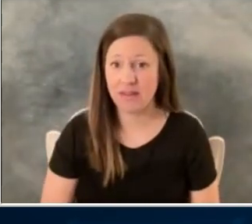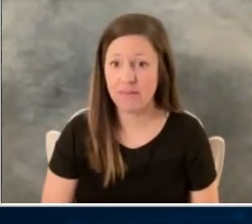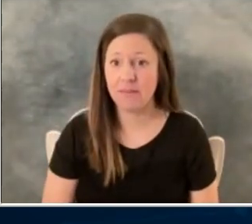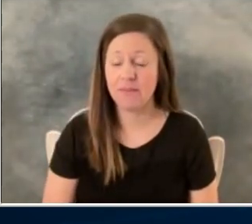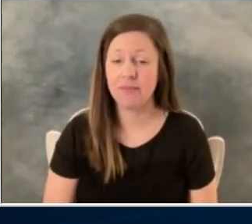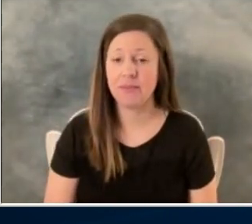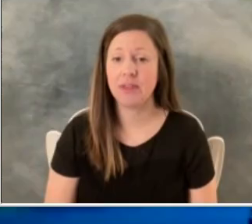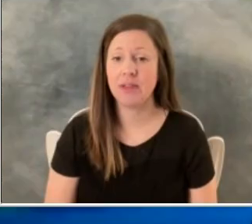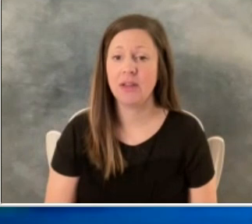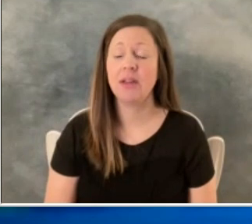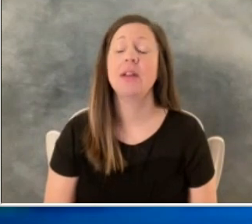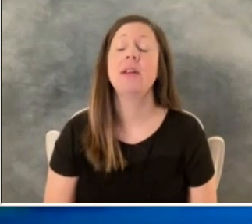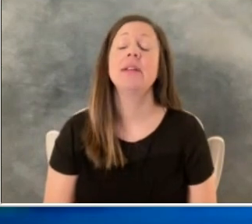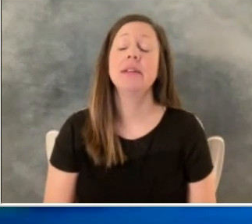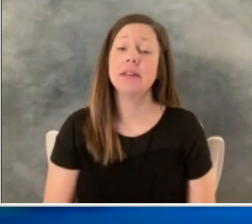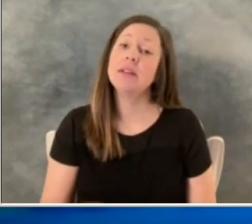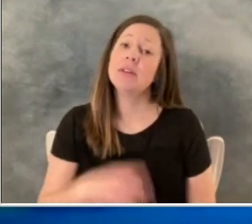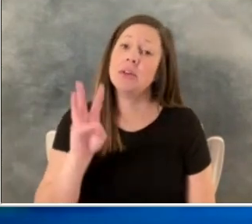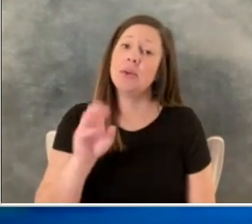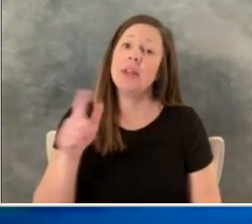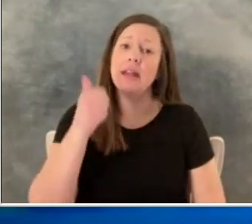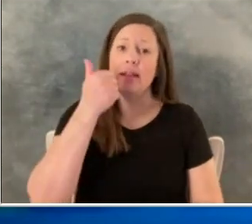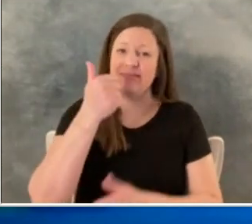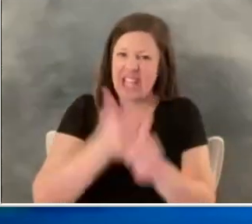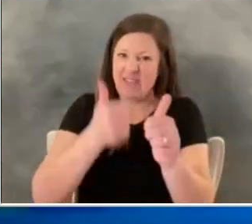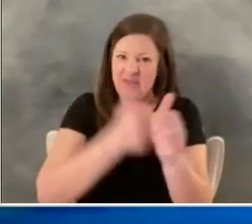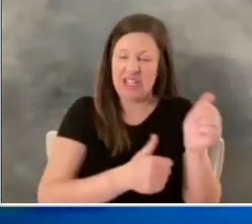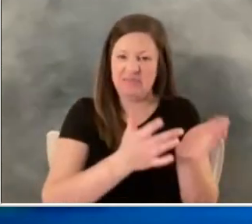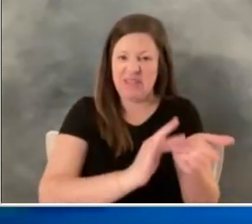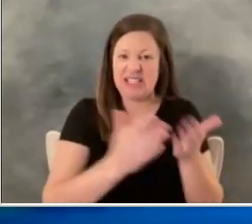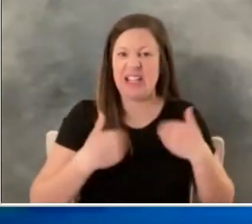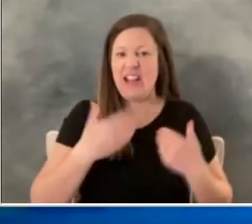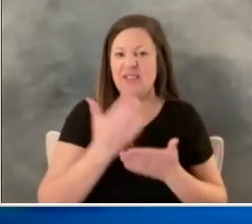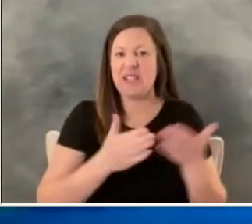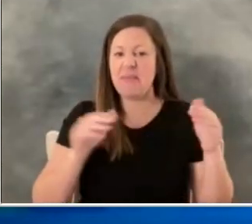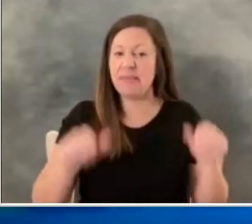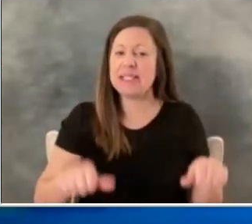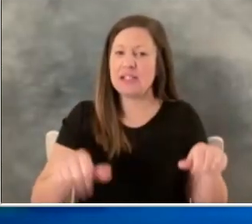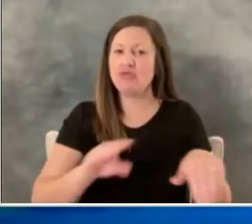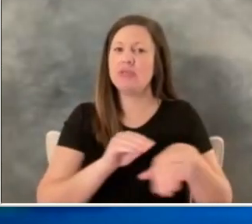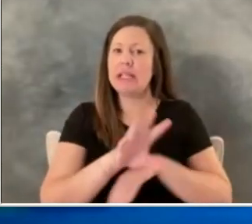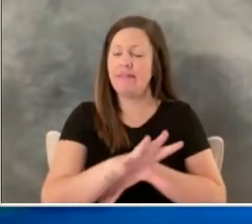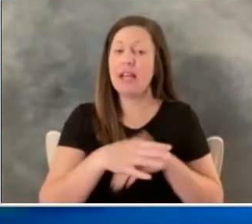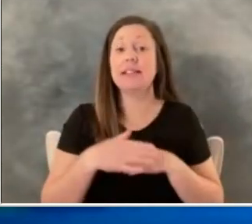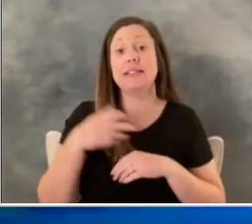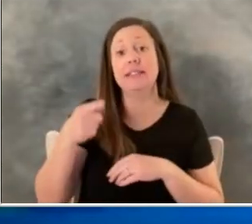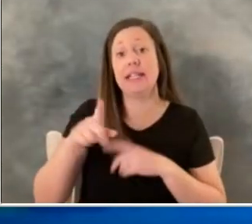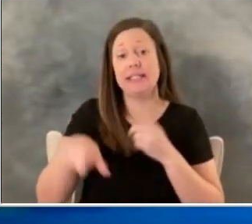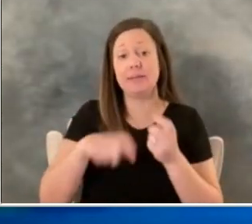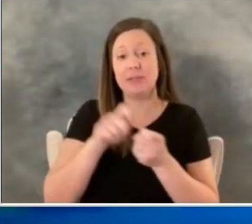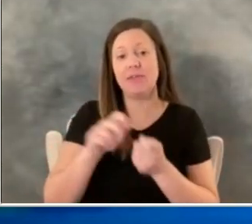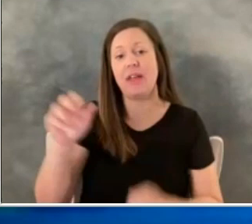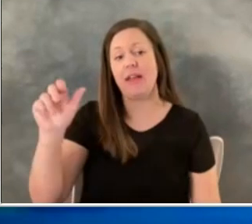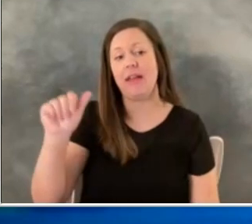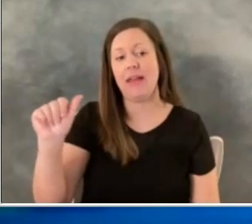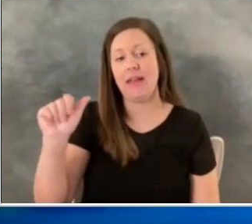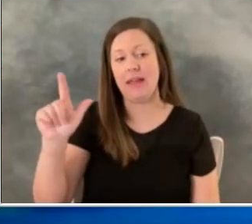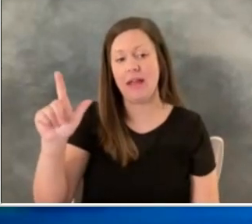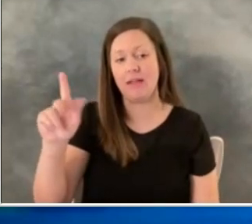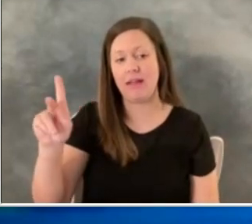Well, every medication has some potential side effects. These particular pills, these ALK